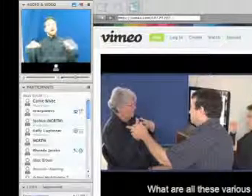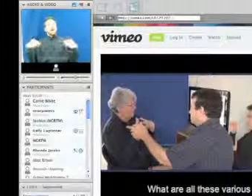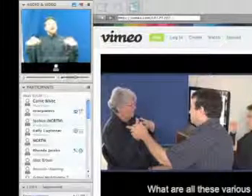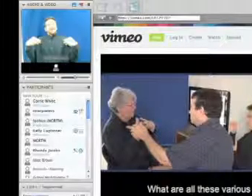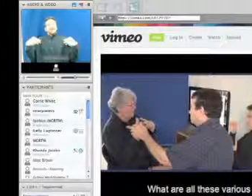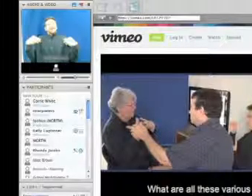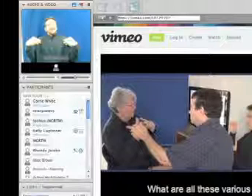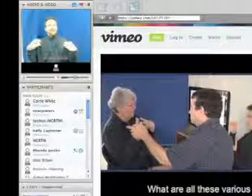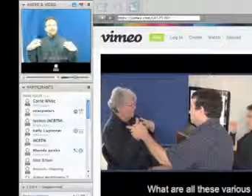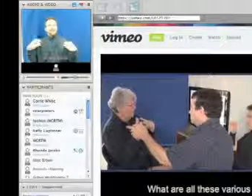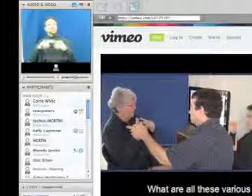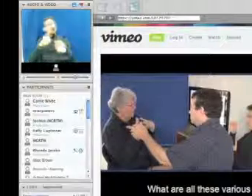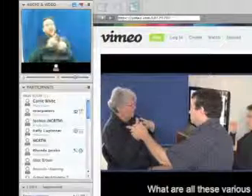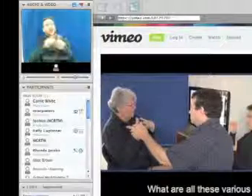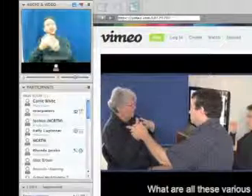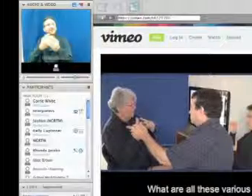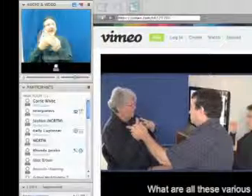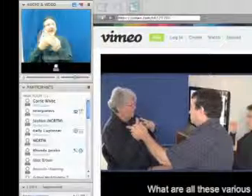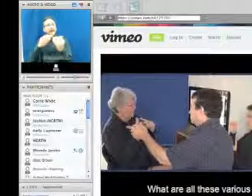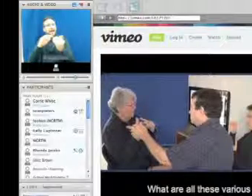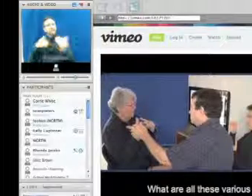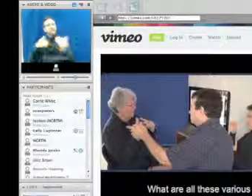briefly. Great.